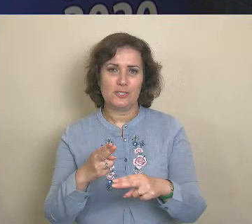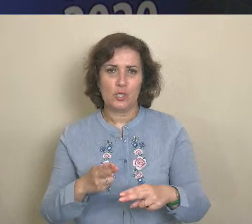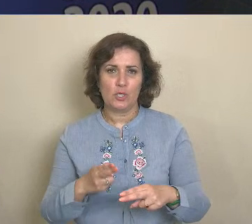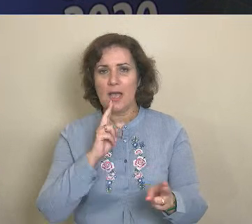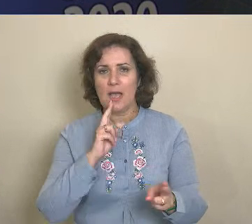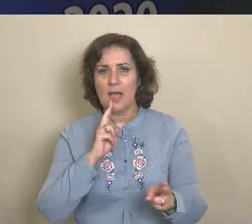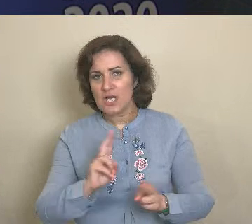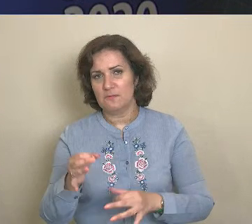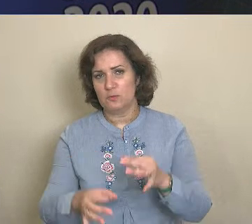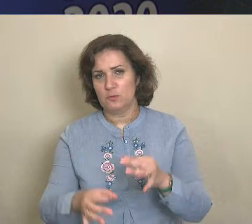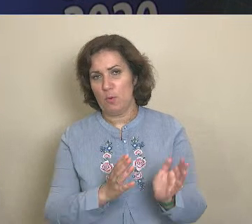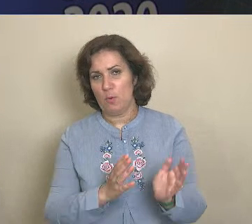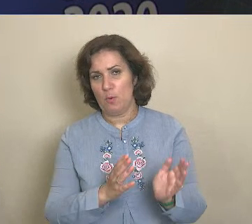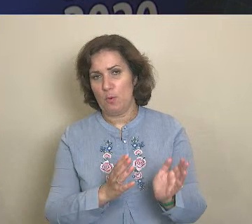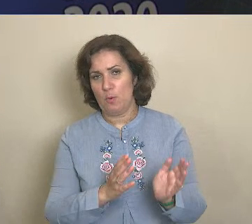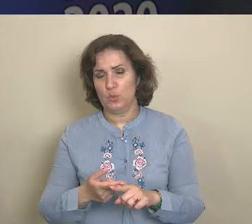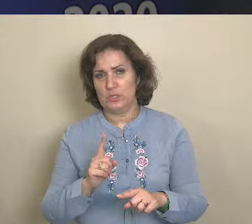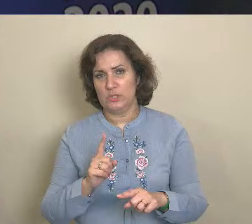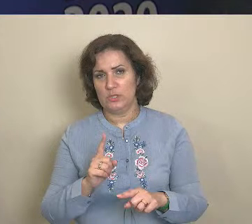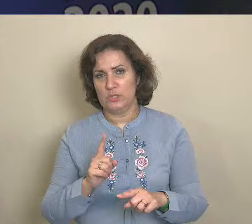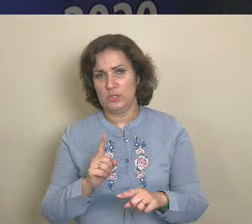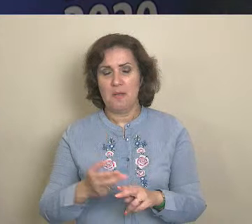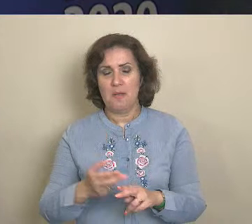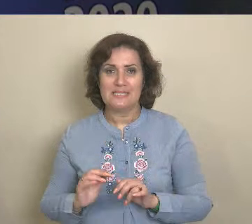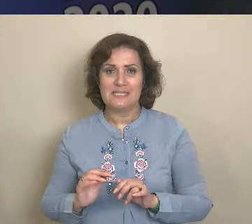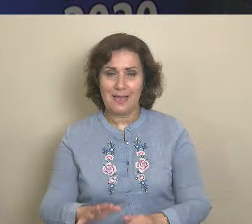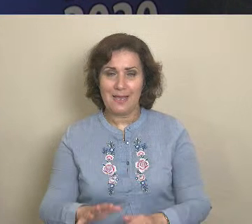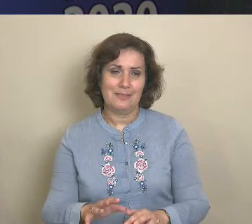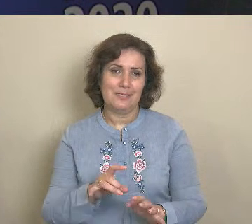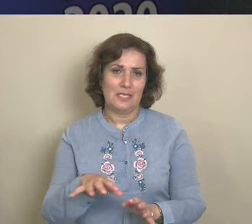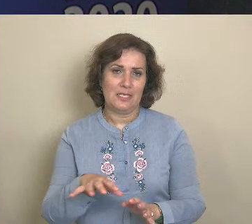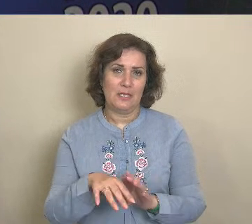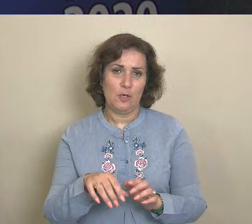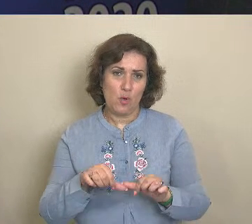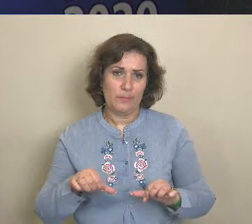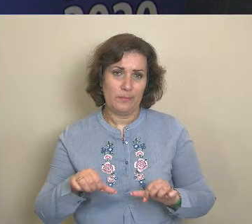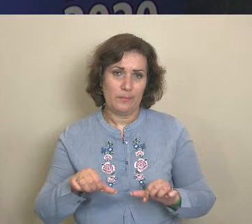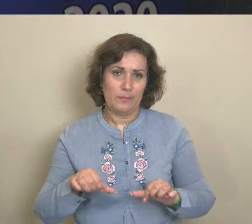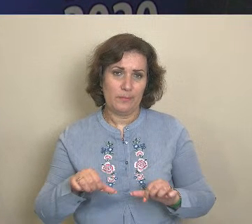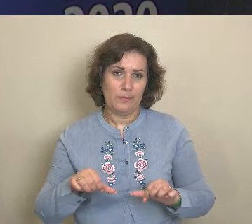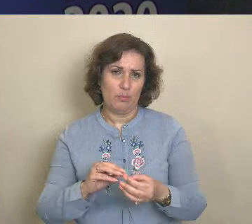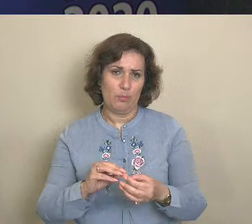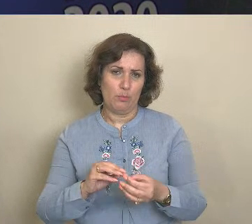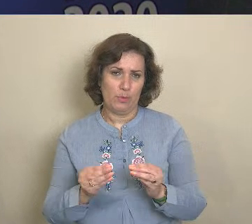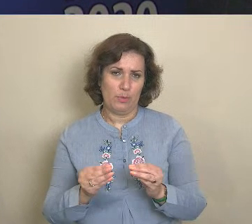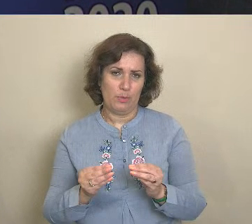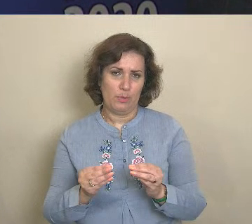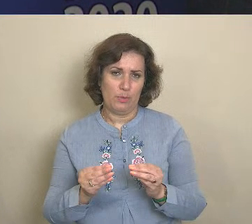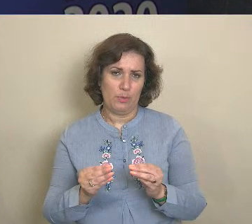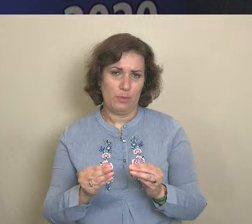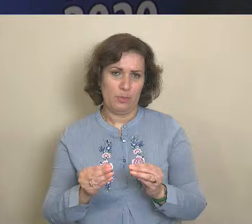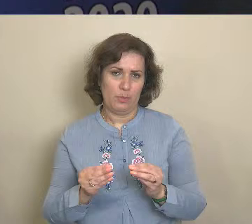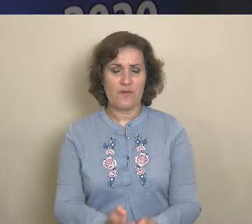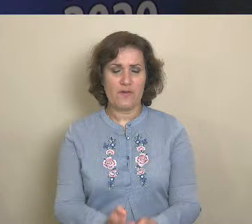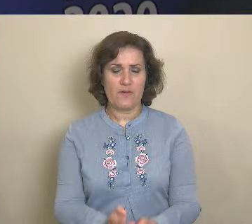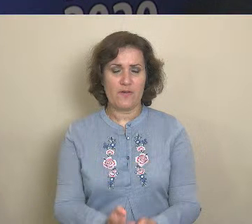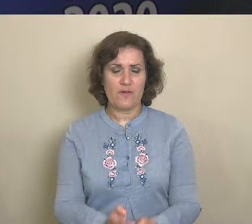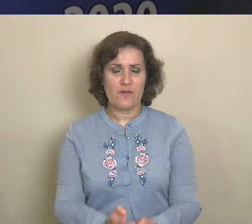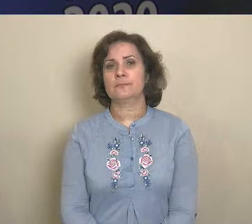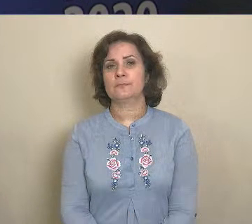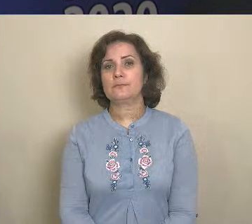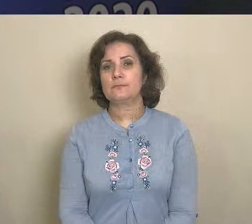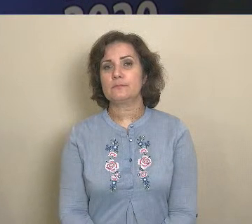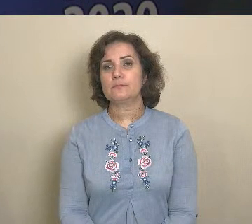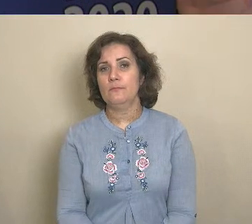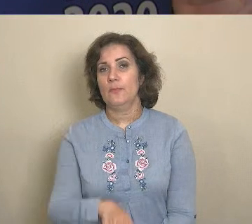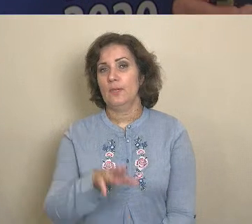was missing, and that was an obstacle, and they appealed this, claiming inaction of the TSC. So that's a very